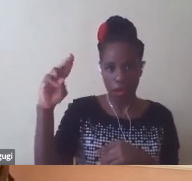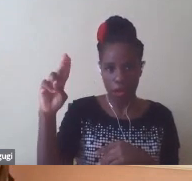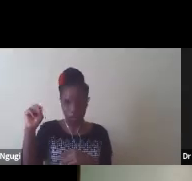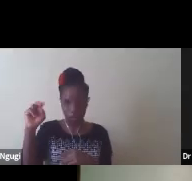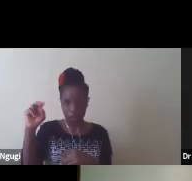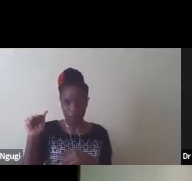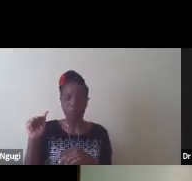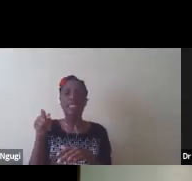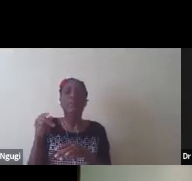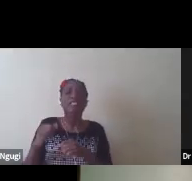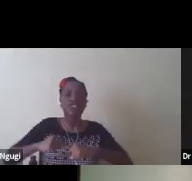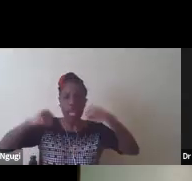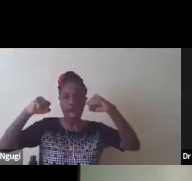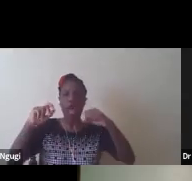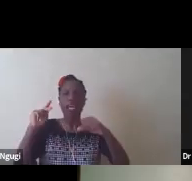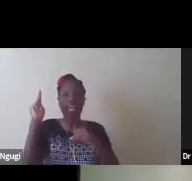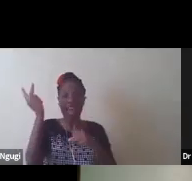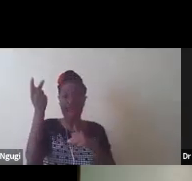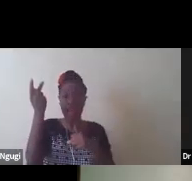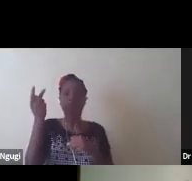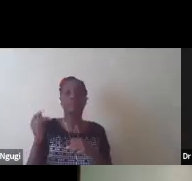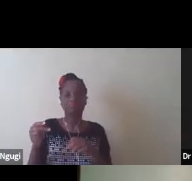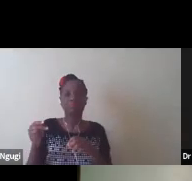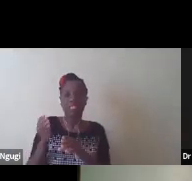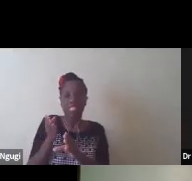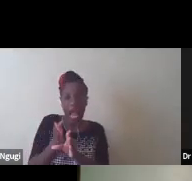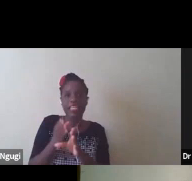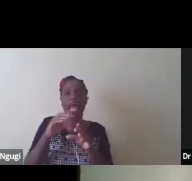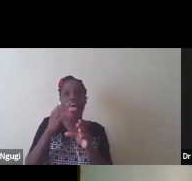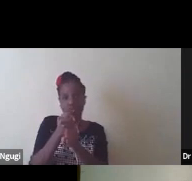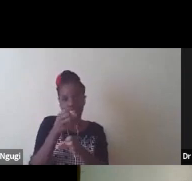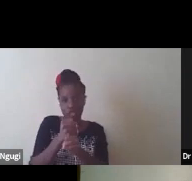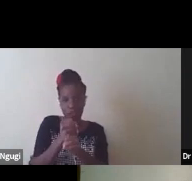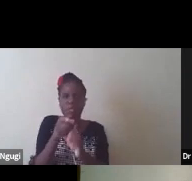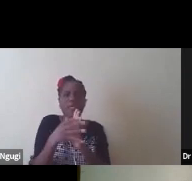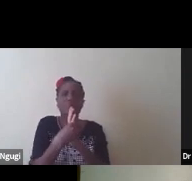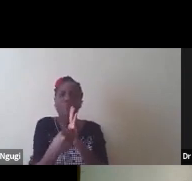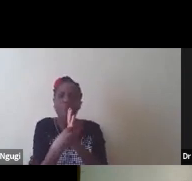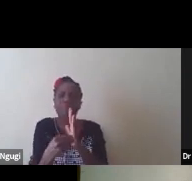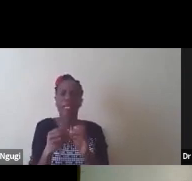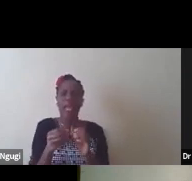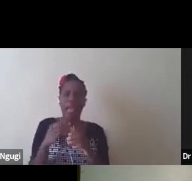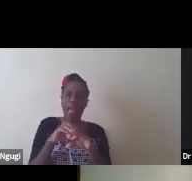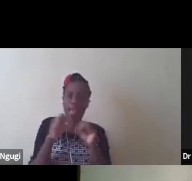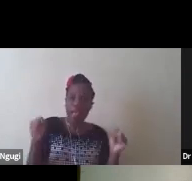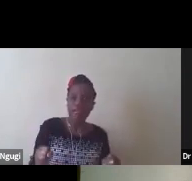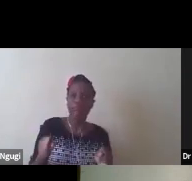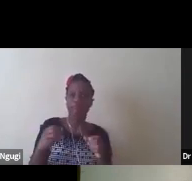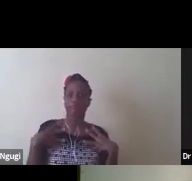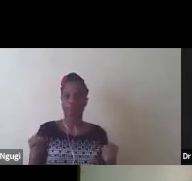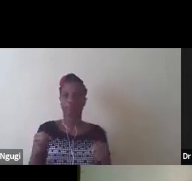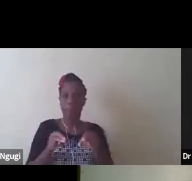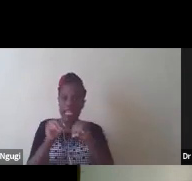Dr. Njuguna, of course, has training and expertise in psychiatry and health systems management, and